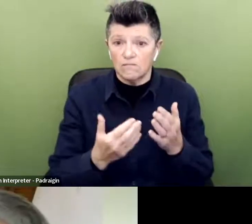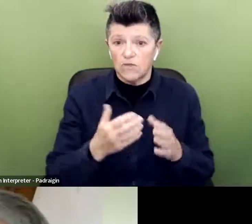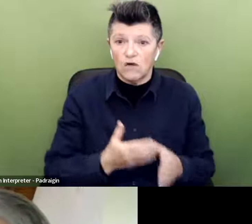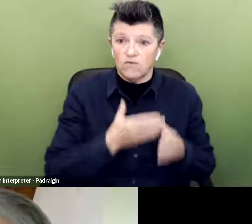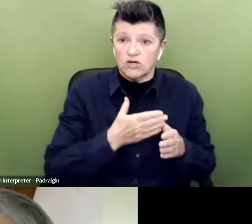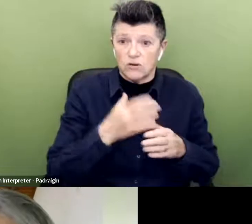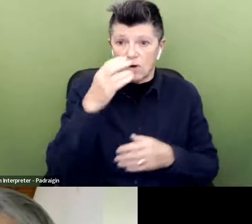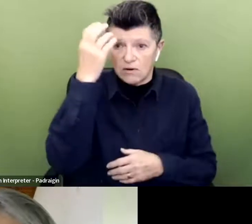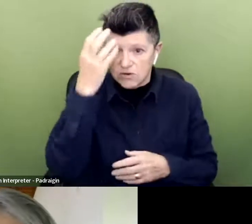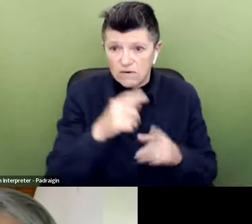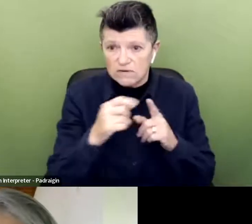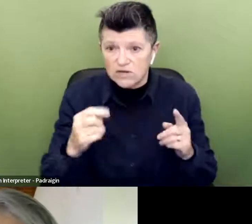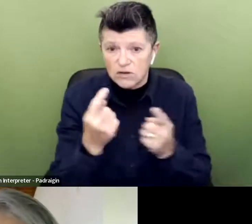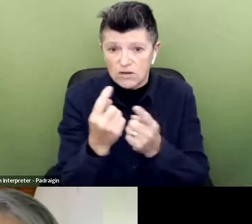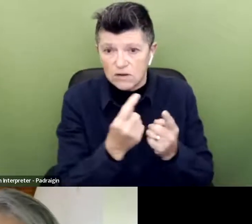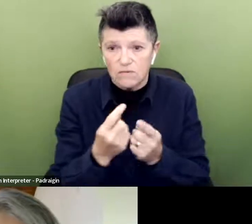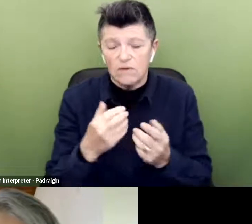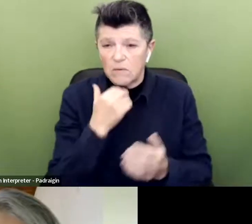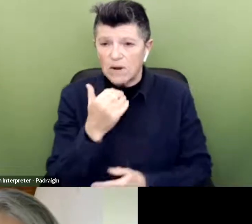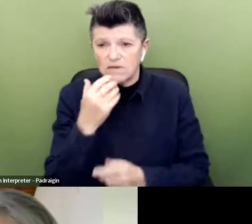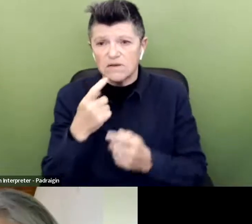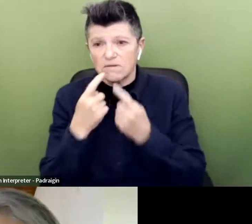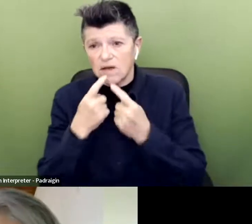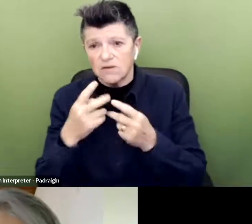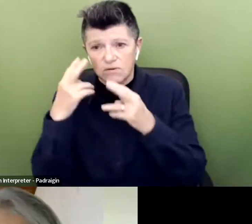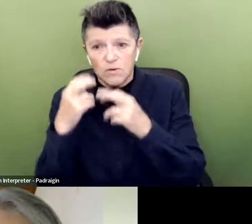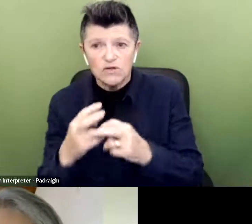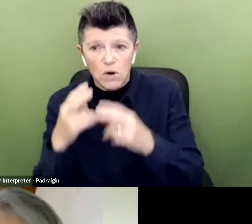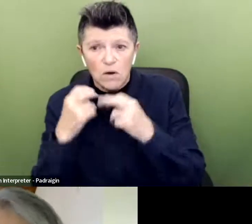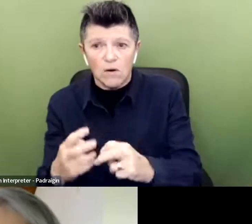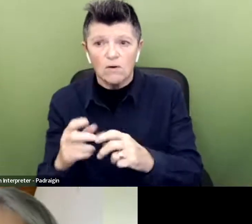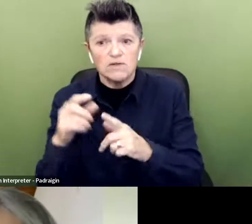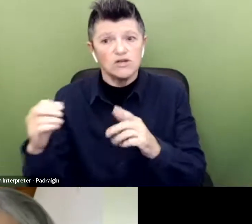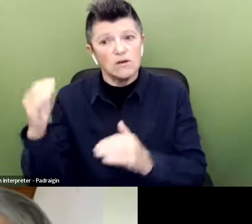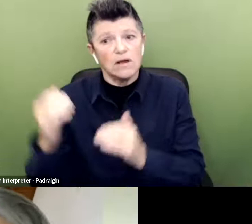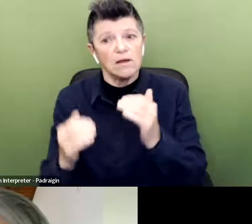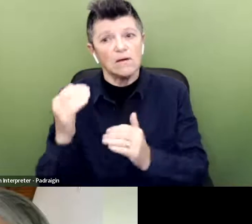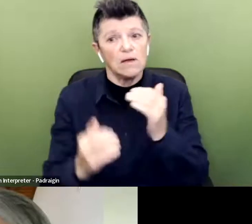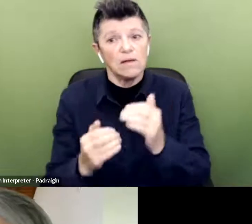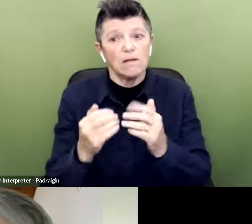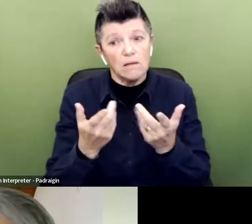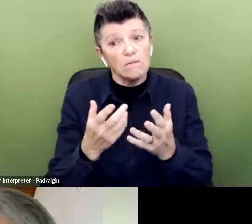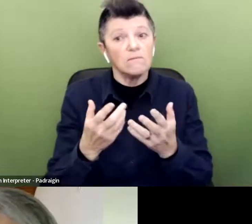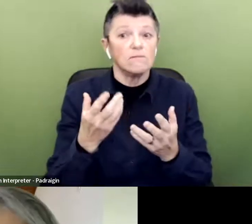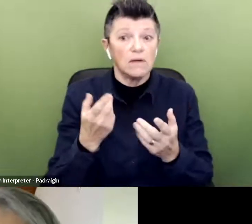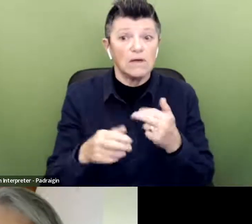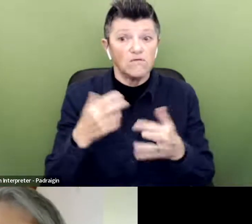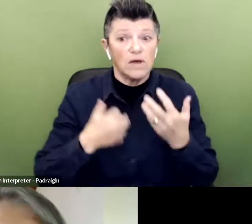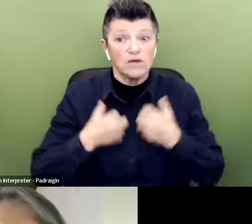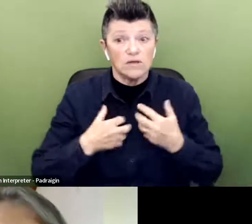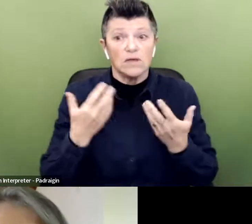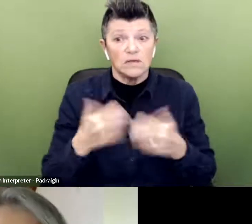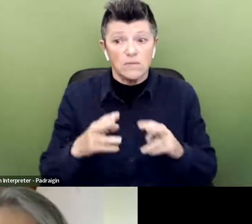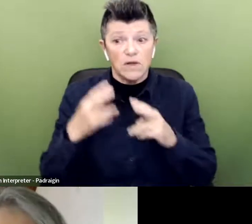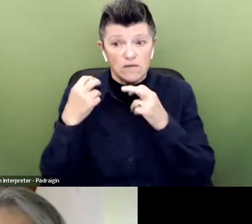to explore digital inequalities in Brazil if we are interested in this research